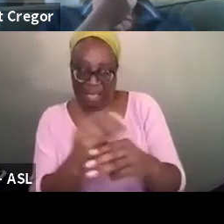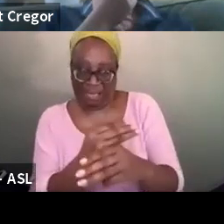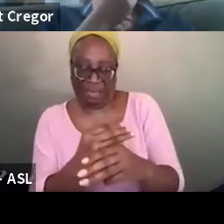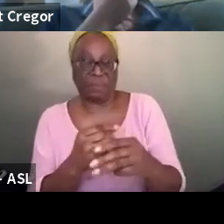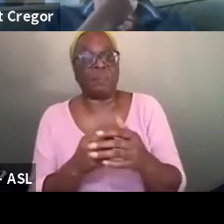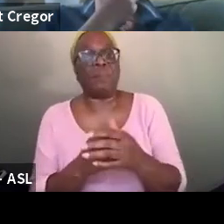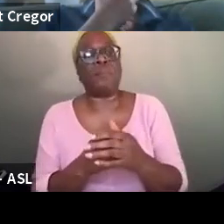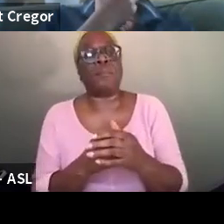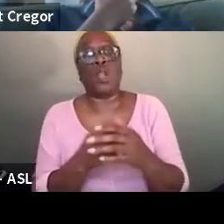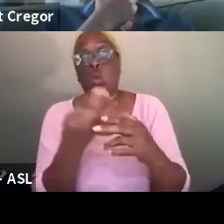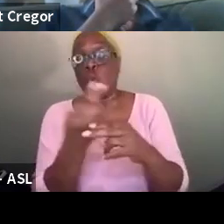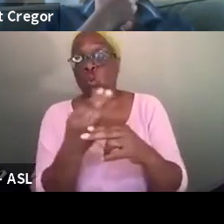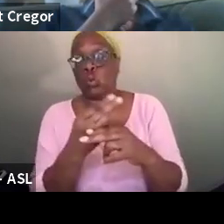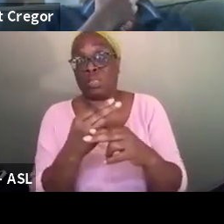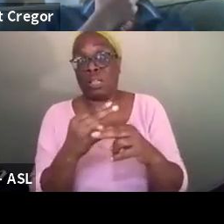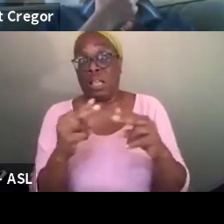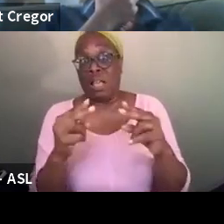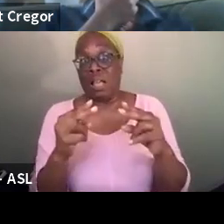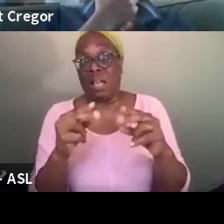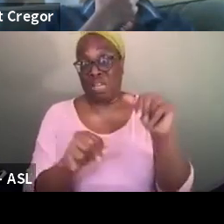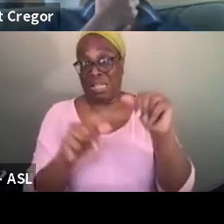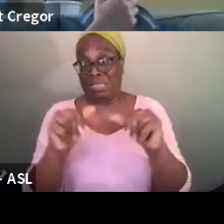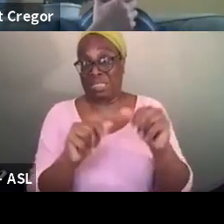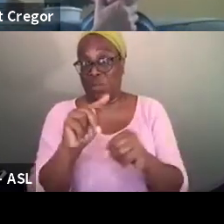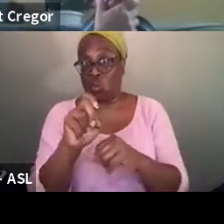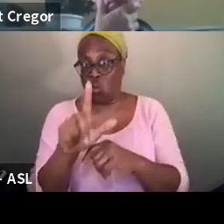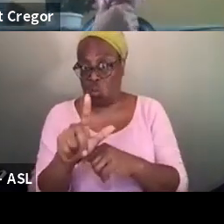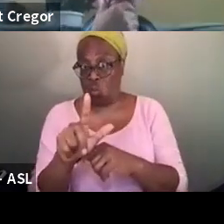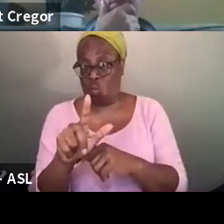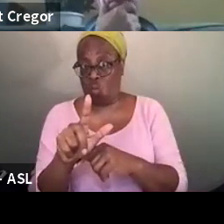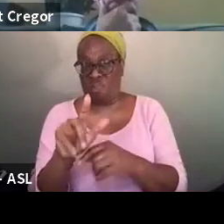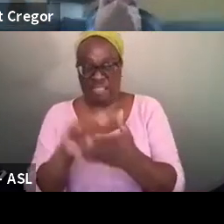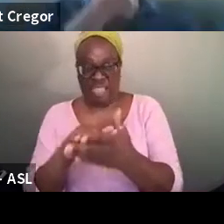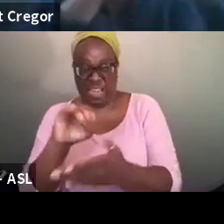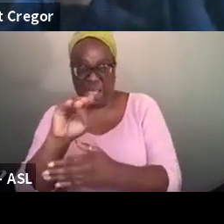The use of an assessment, namely the MAT, is also on the table.